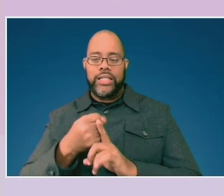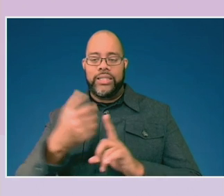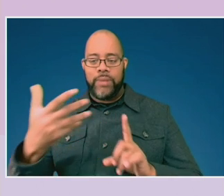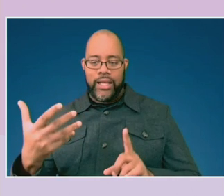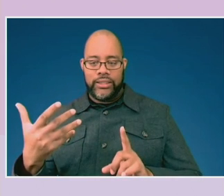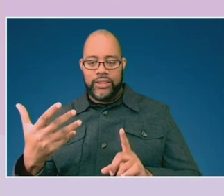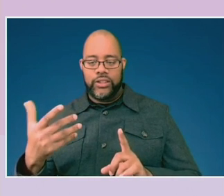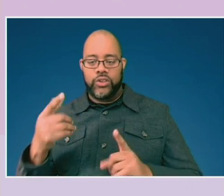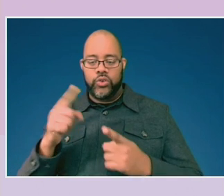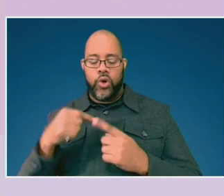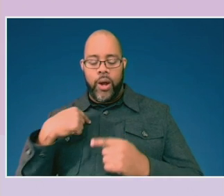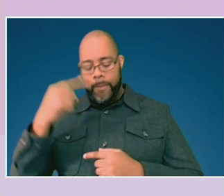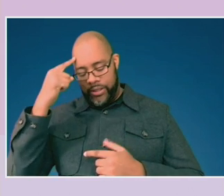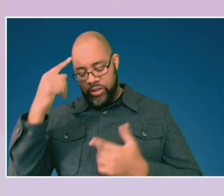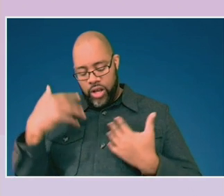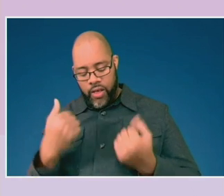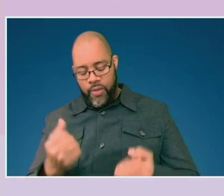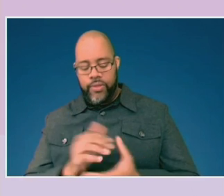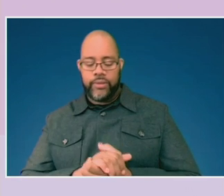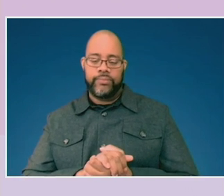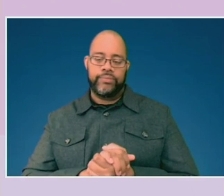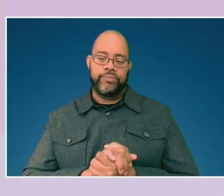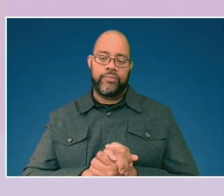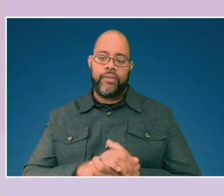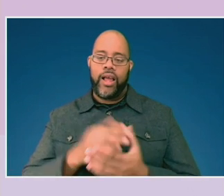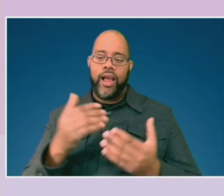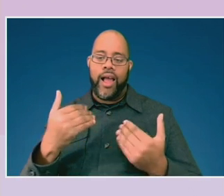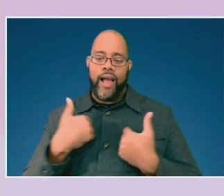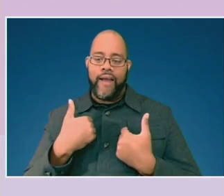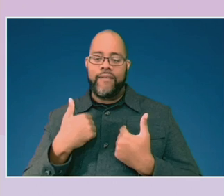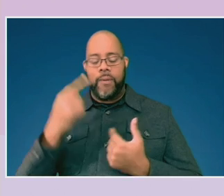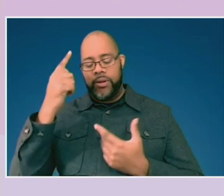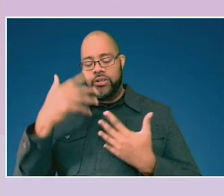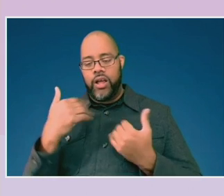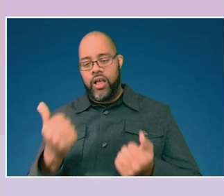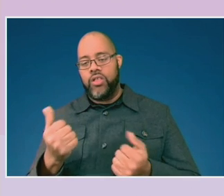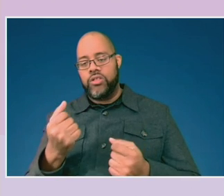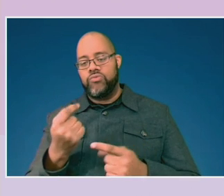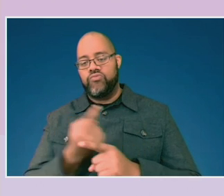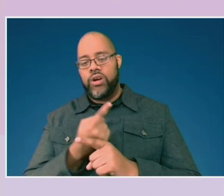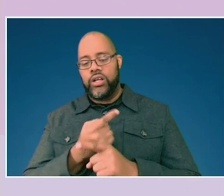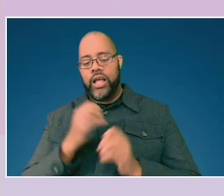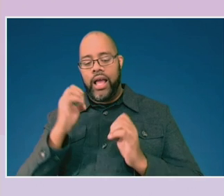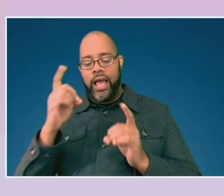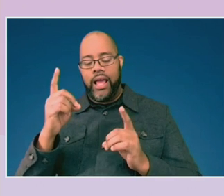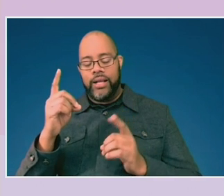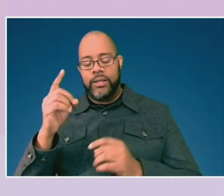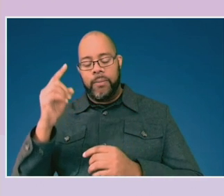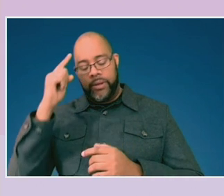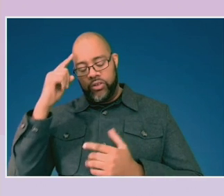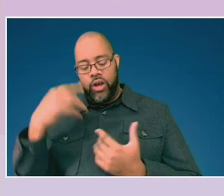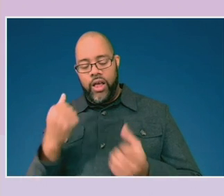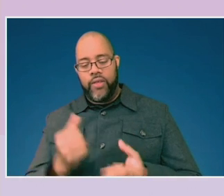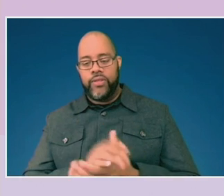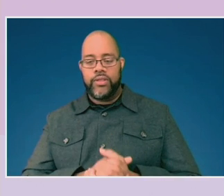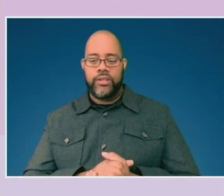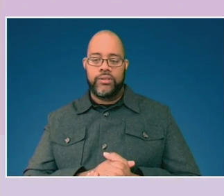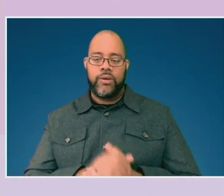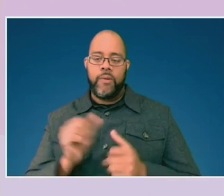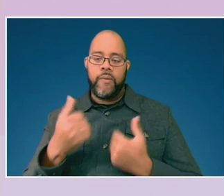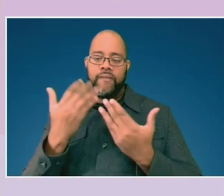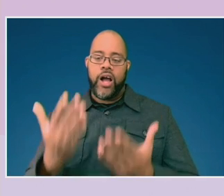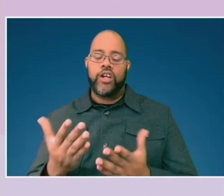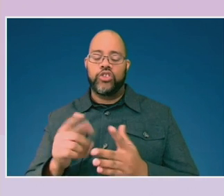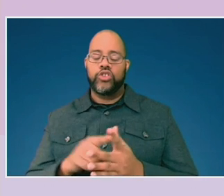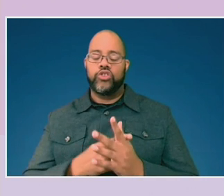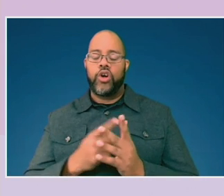our mental health and having our mental health, our regular ed mental health providers start